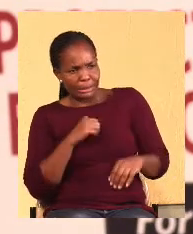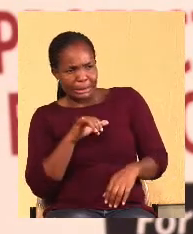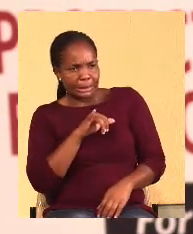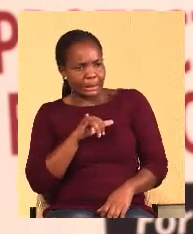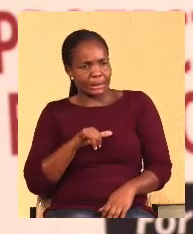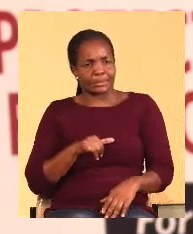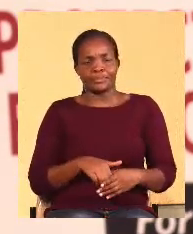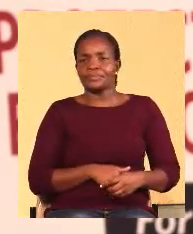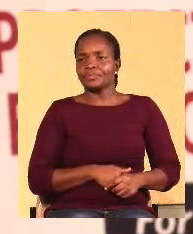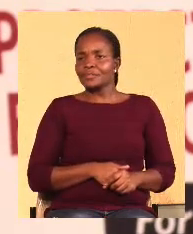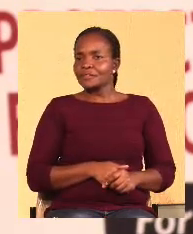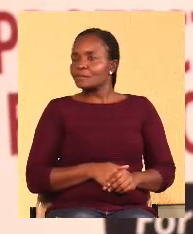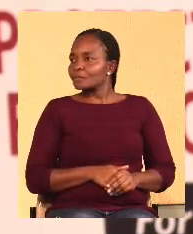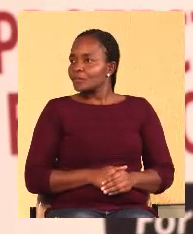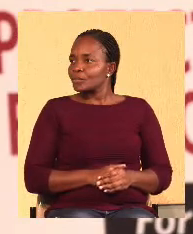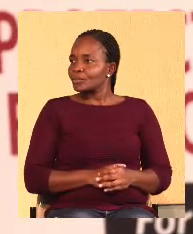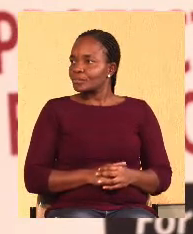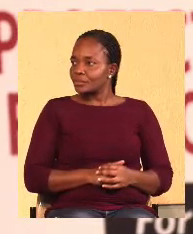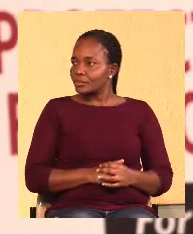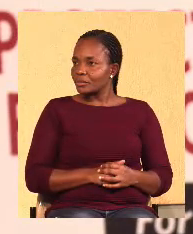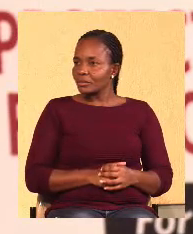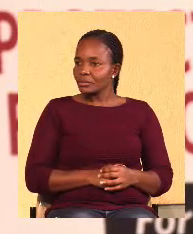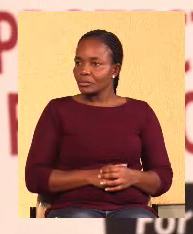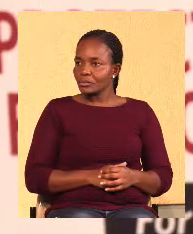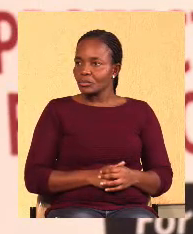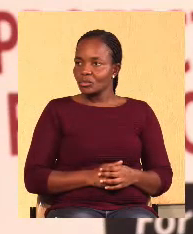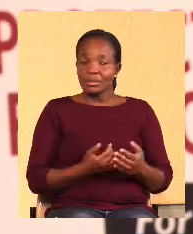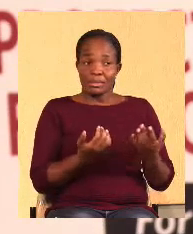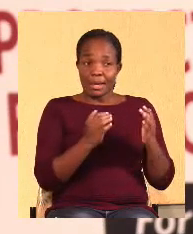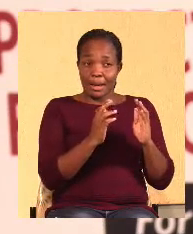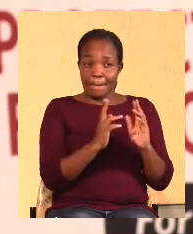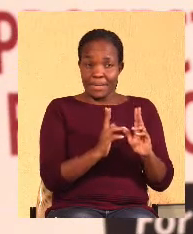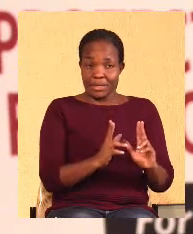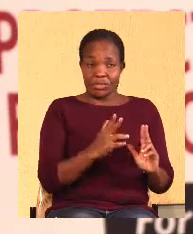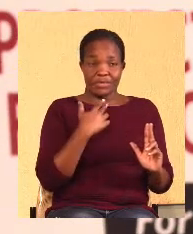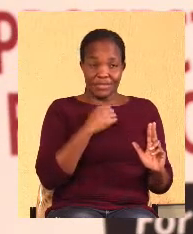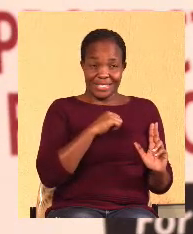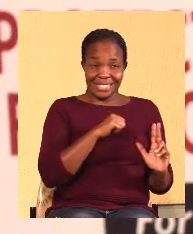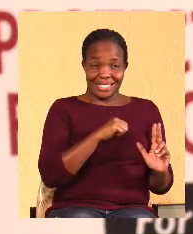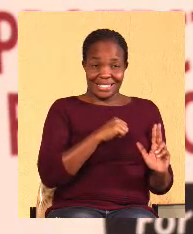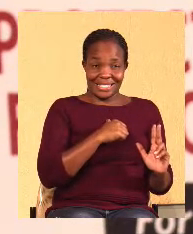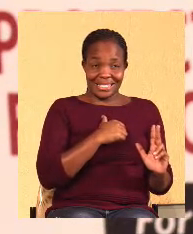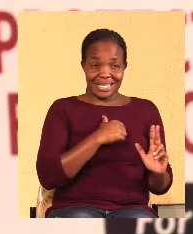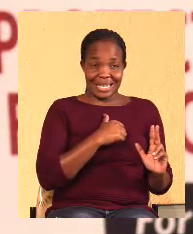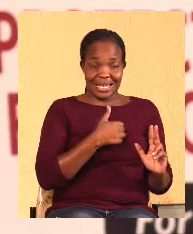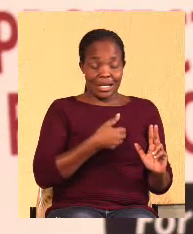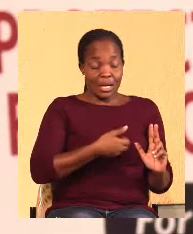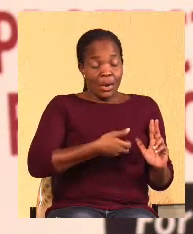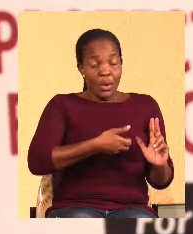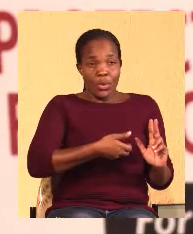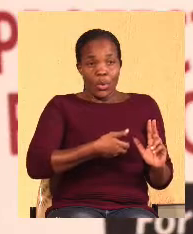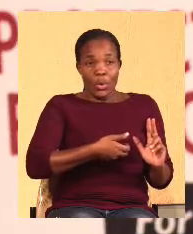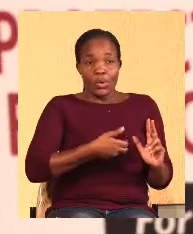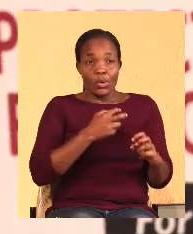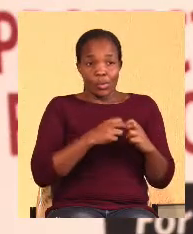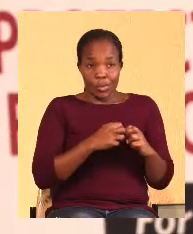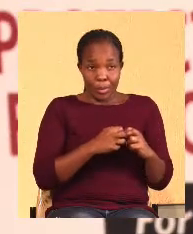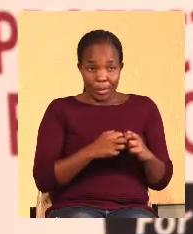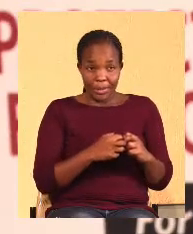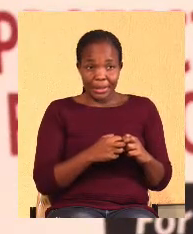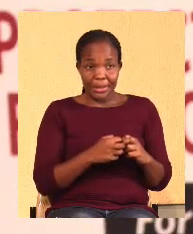Or a patient with acute respiratory illness and having been in